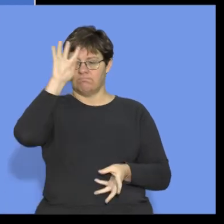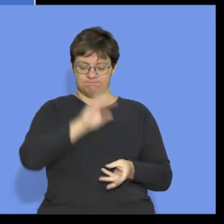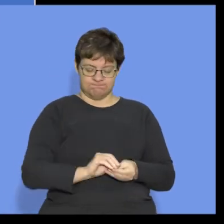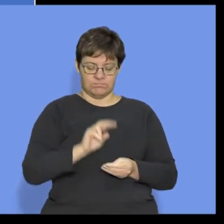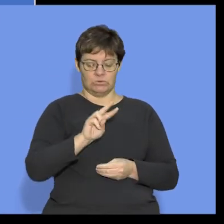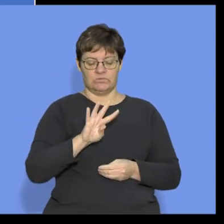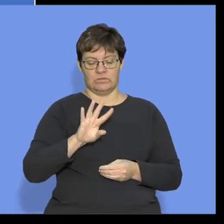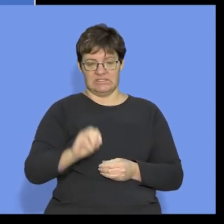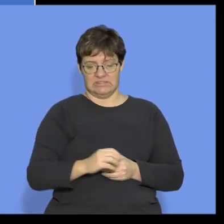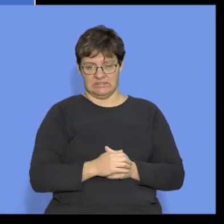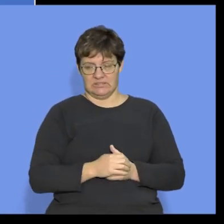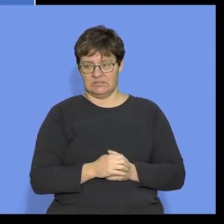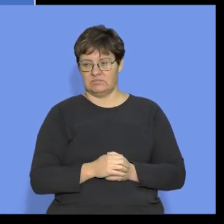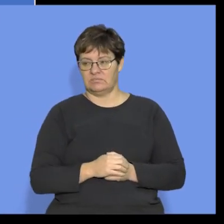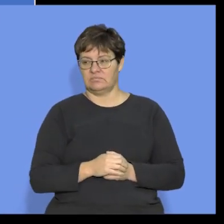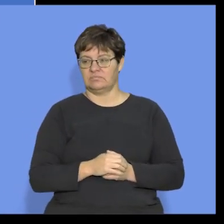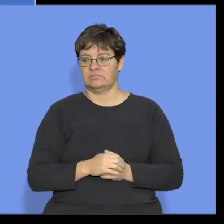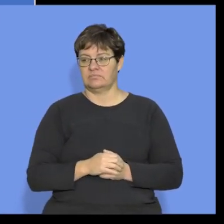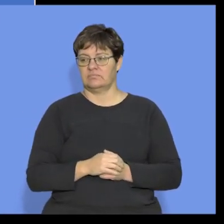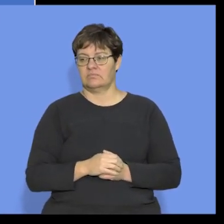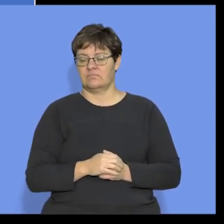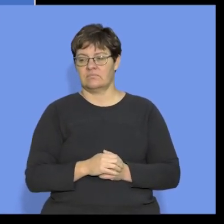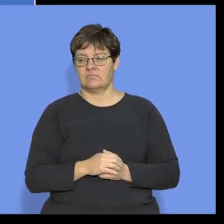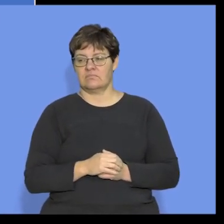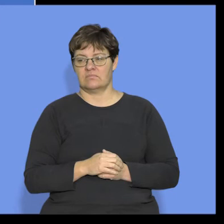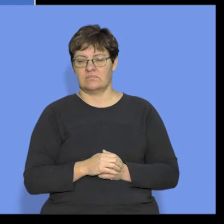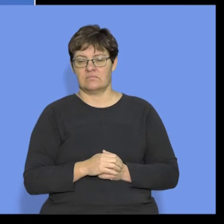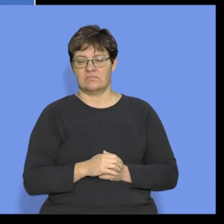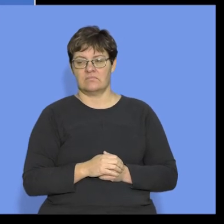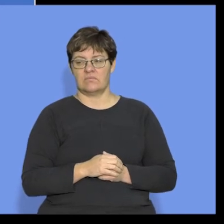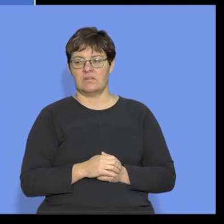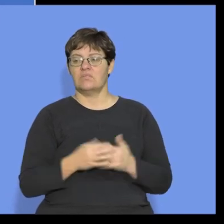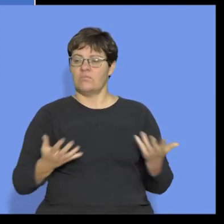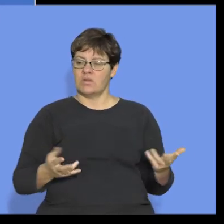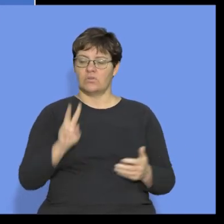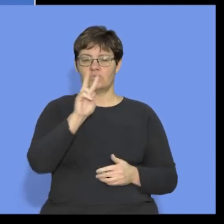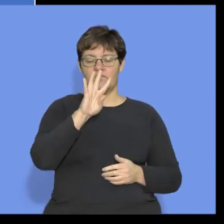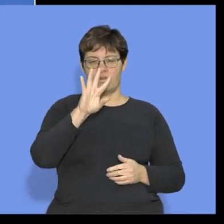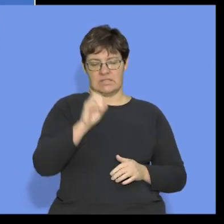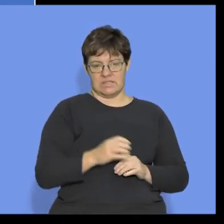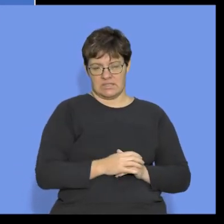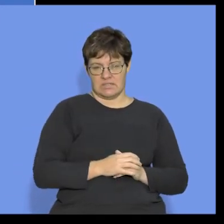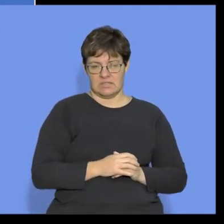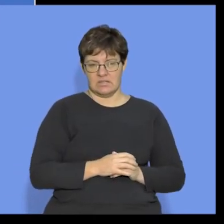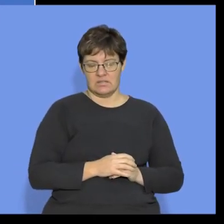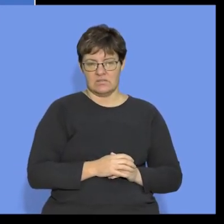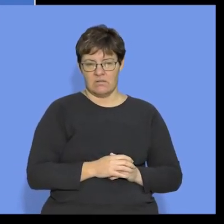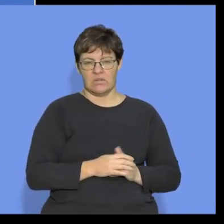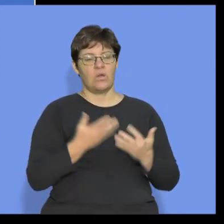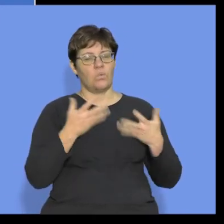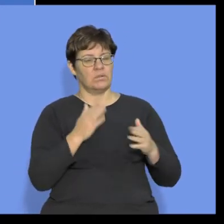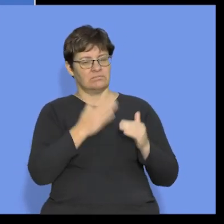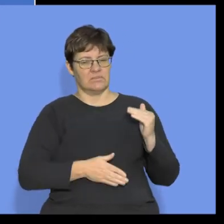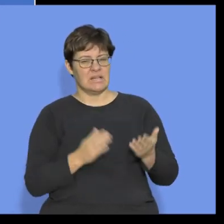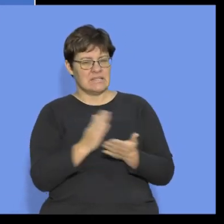also here. Together 240, we add 120 plus 120. We get 240. So if you completed your table, sometimes the